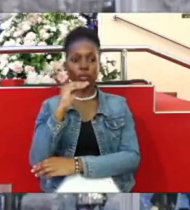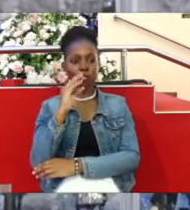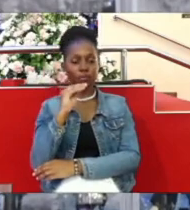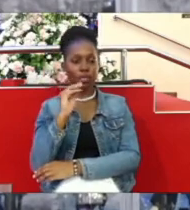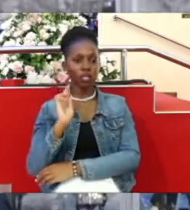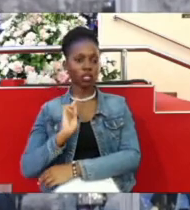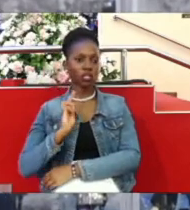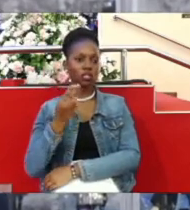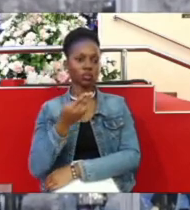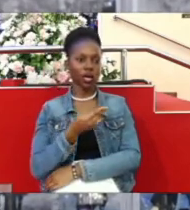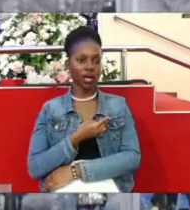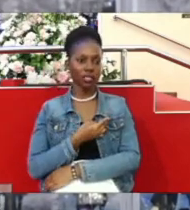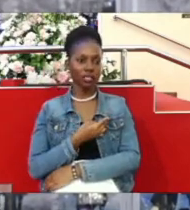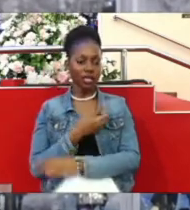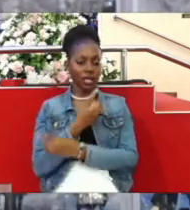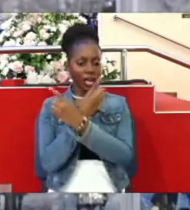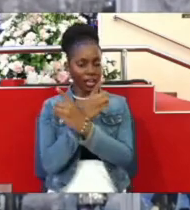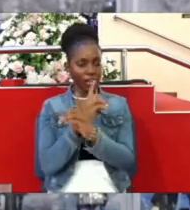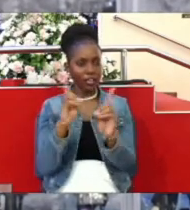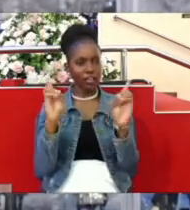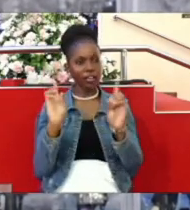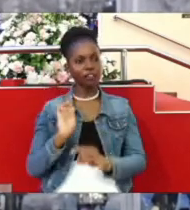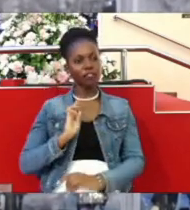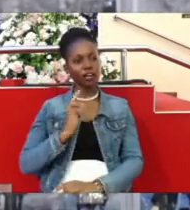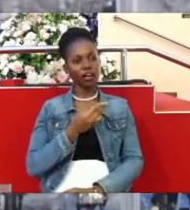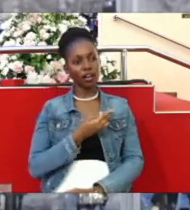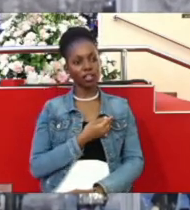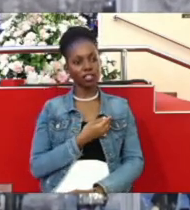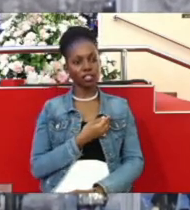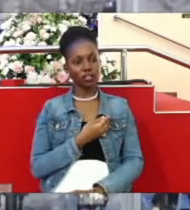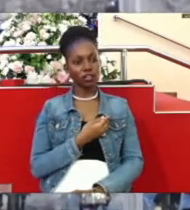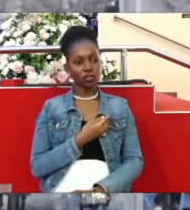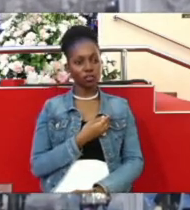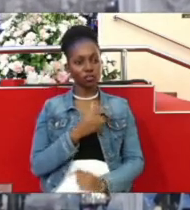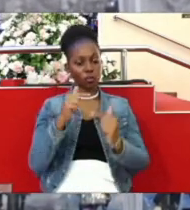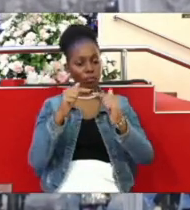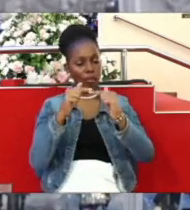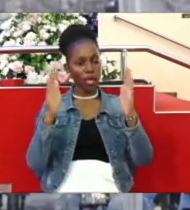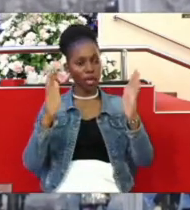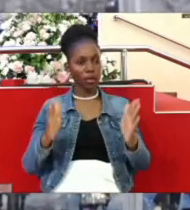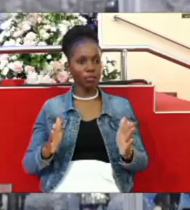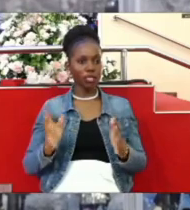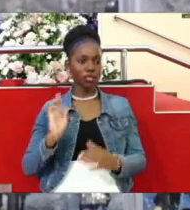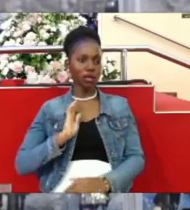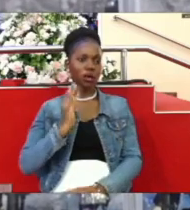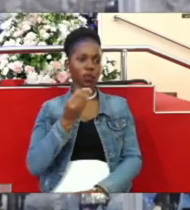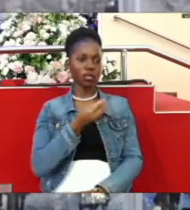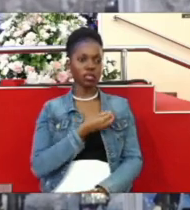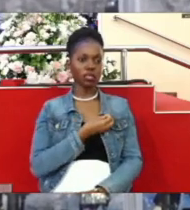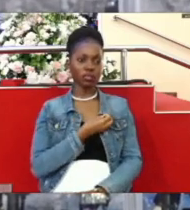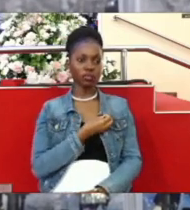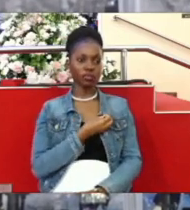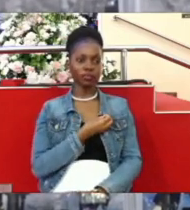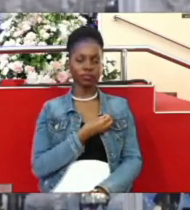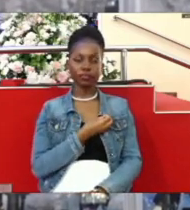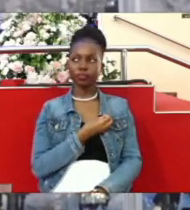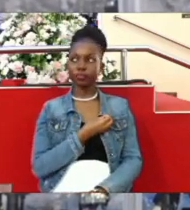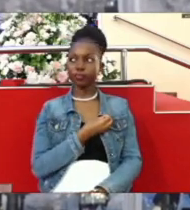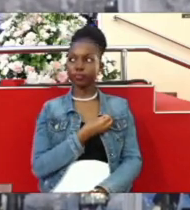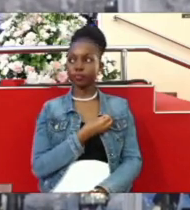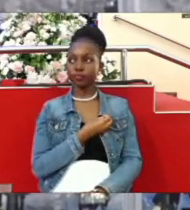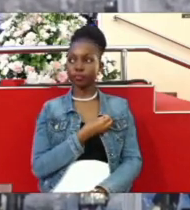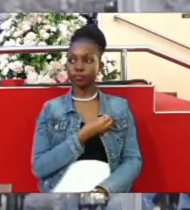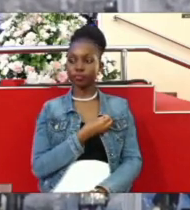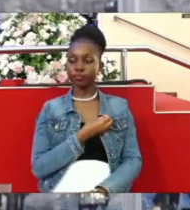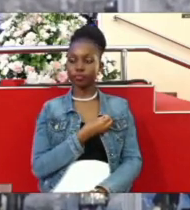these wells that are drawing us back in Jesus' name. Leo tunataka kuangazia visima tofauti kwa sababu kuna Mungu ataweza kukomboa